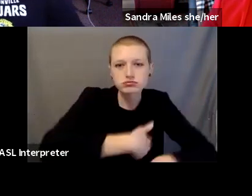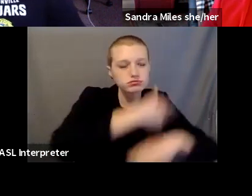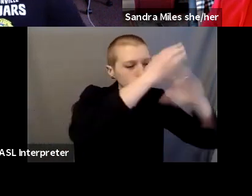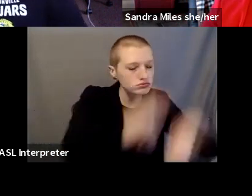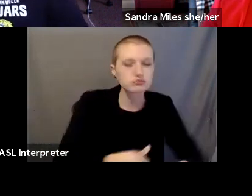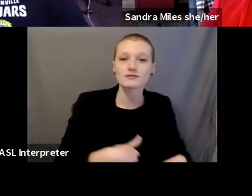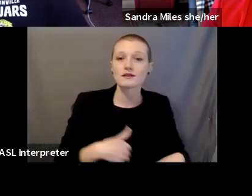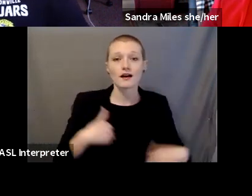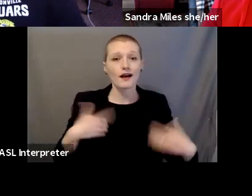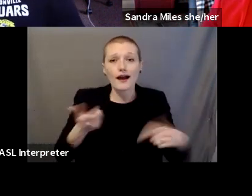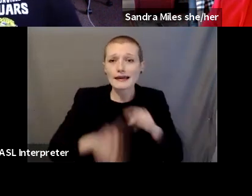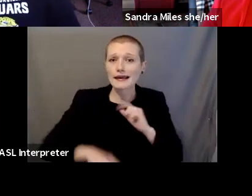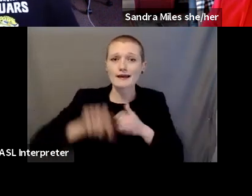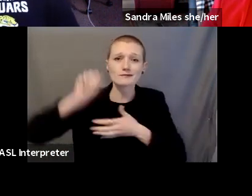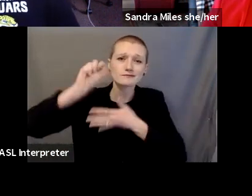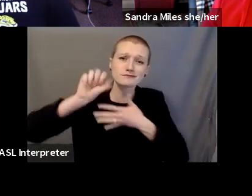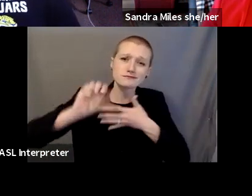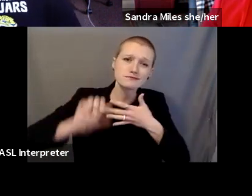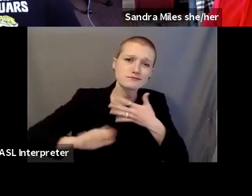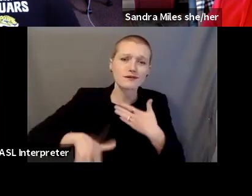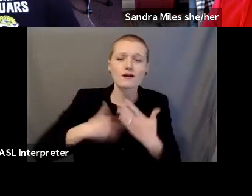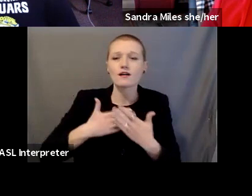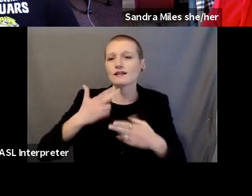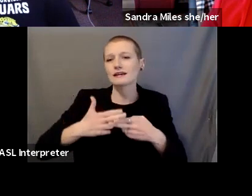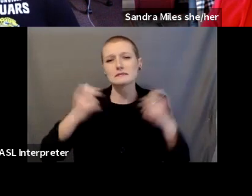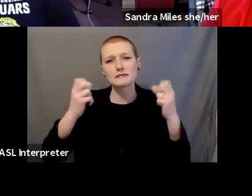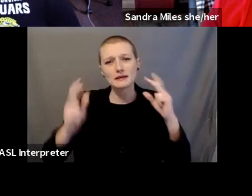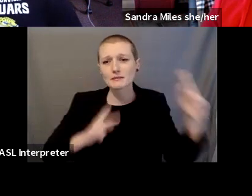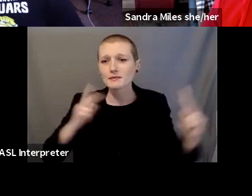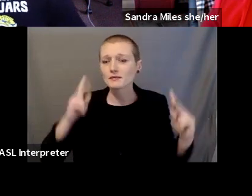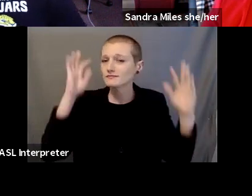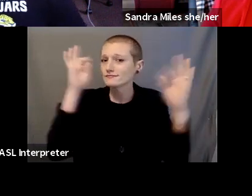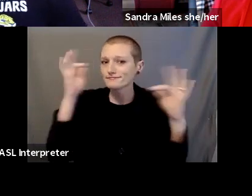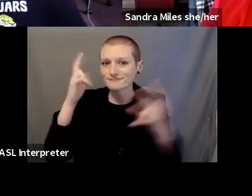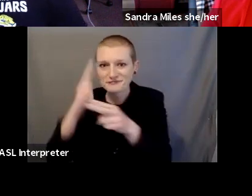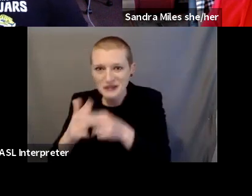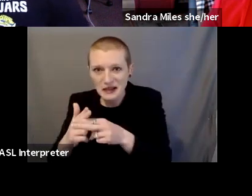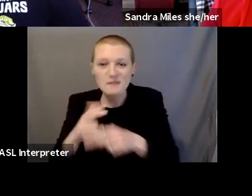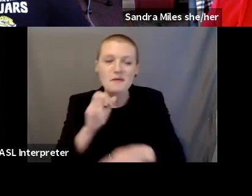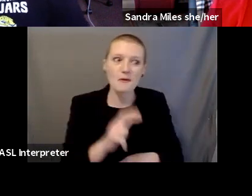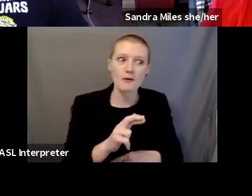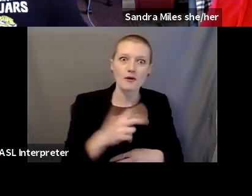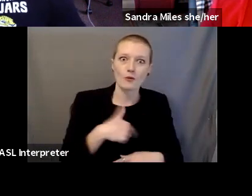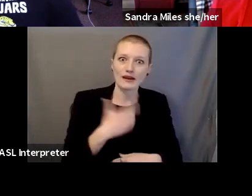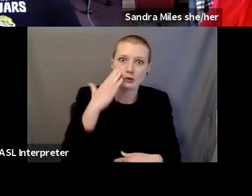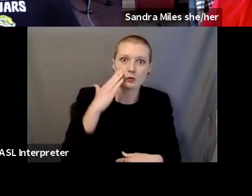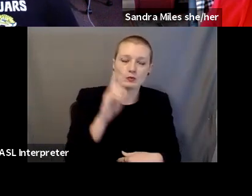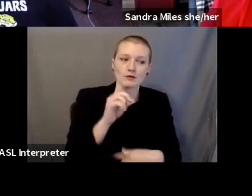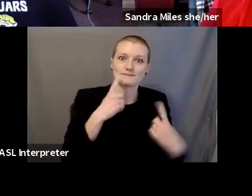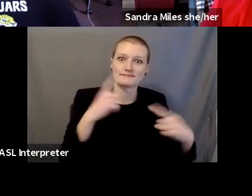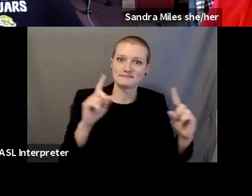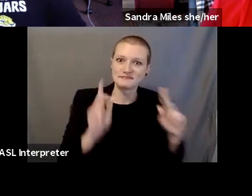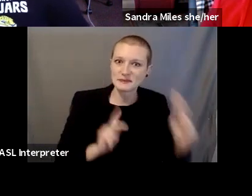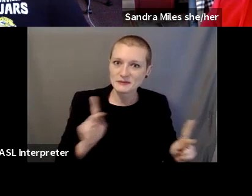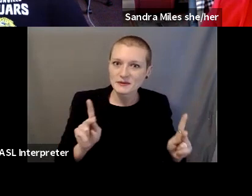I can't even name them all because there are so many people who we don't know and then those that we do know. But I really like, for